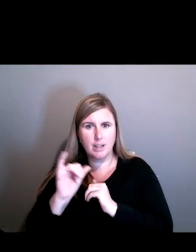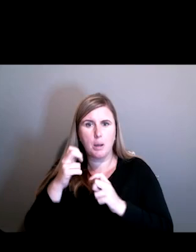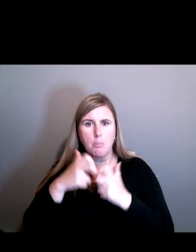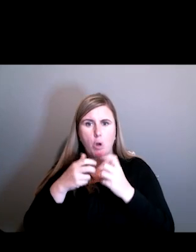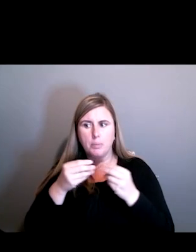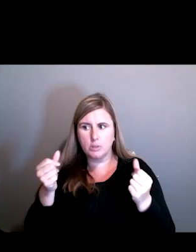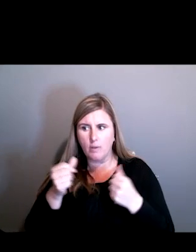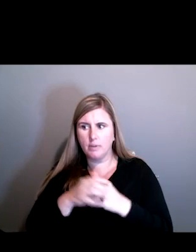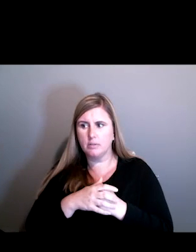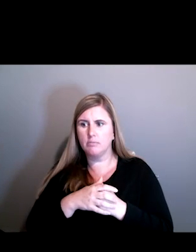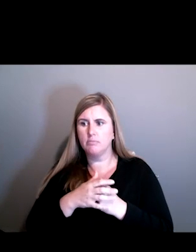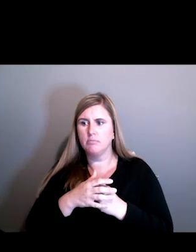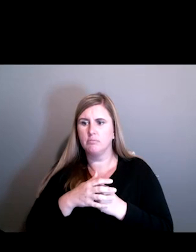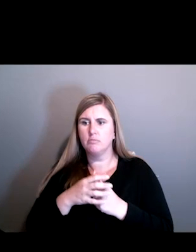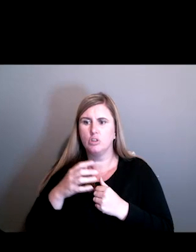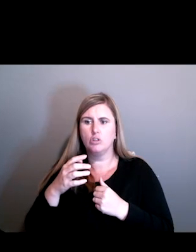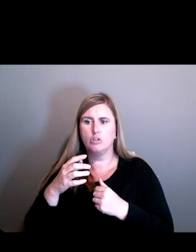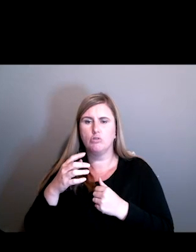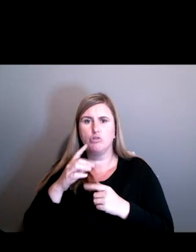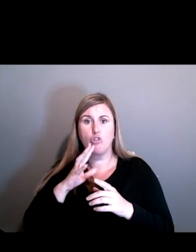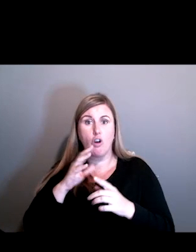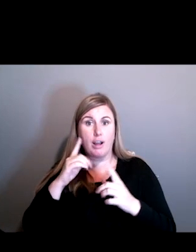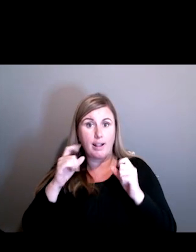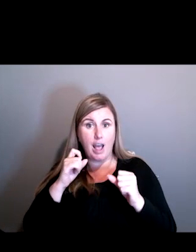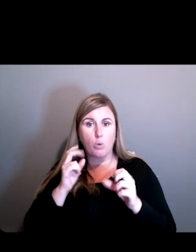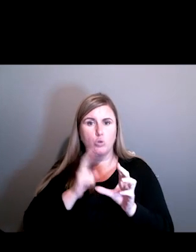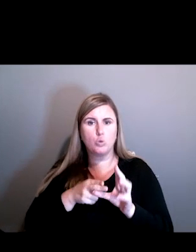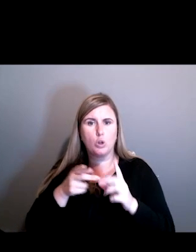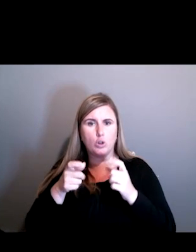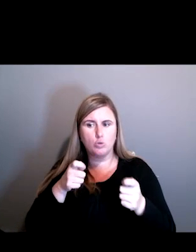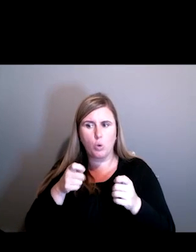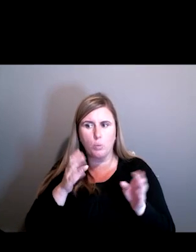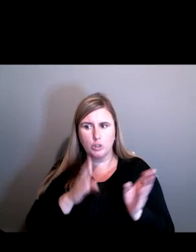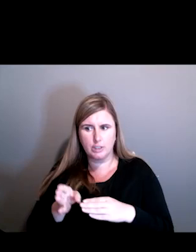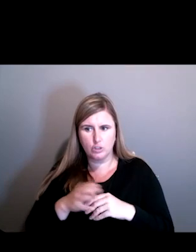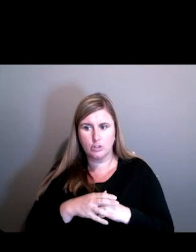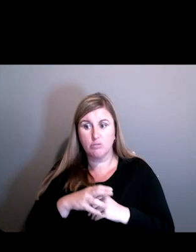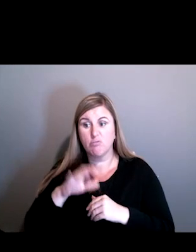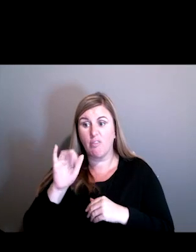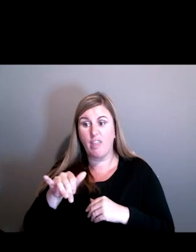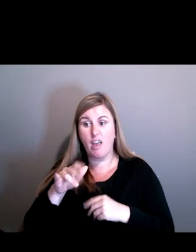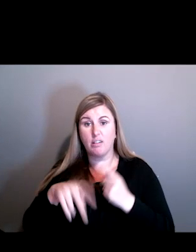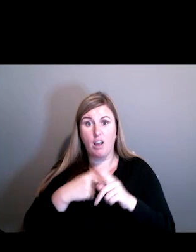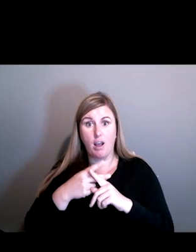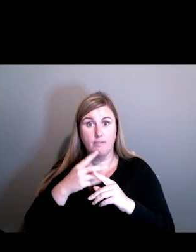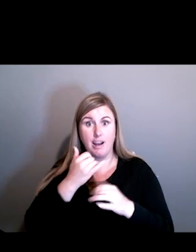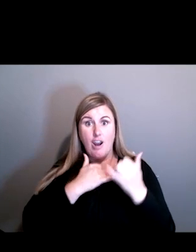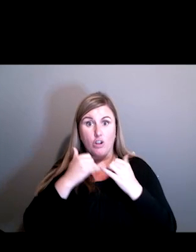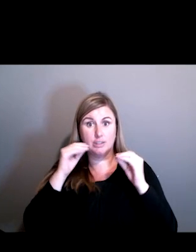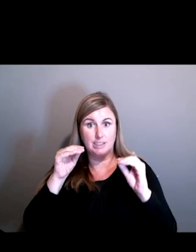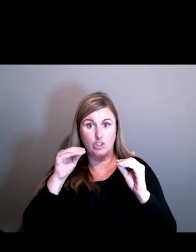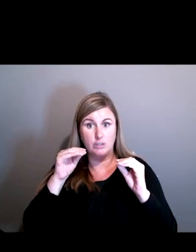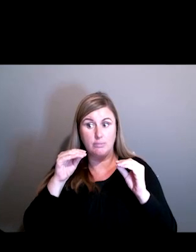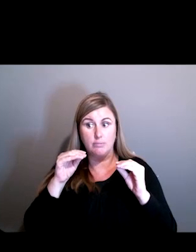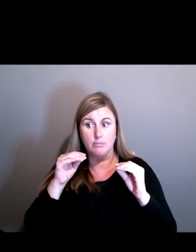more complex skills, such as problem solving. You might use talk aloud procedures or joint control procedures. And so